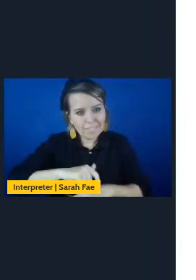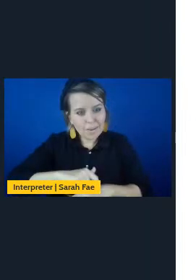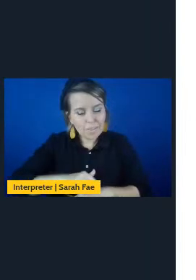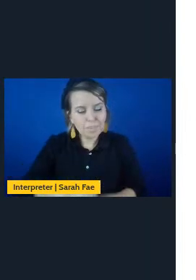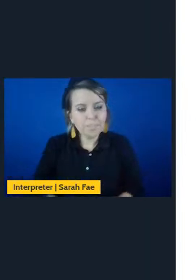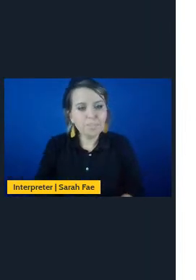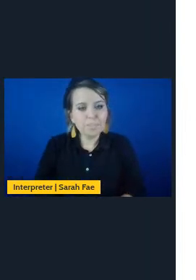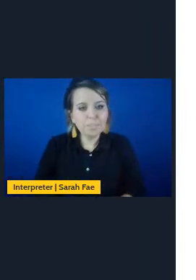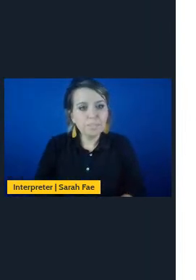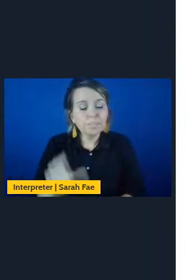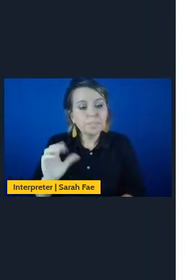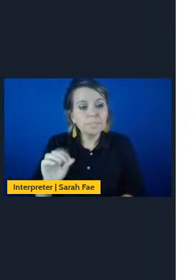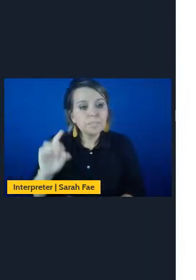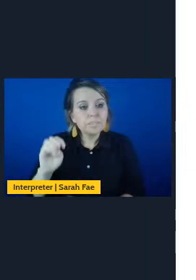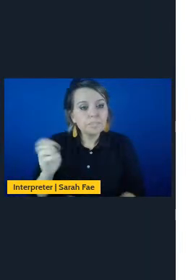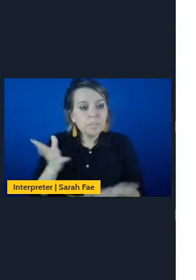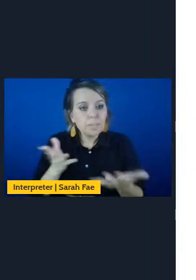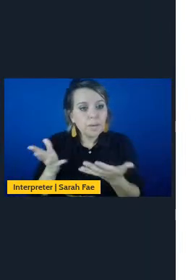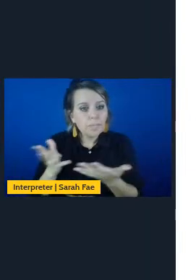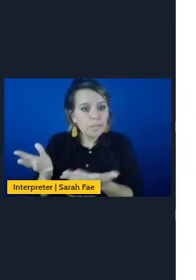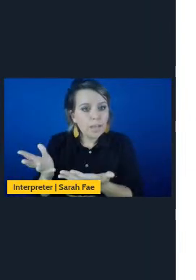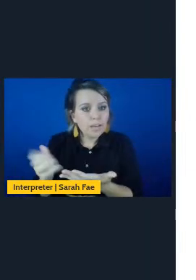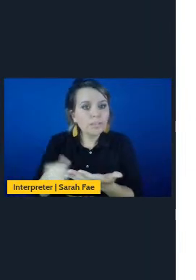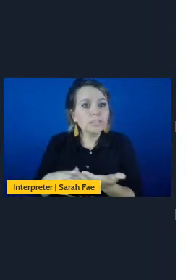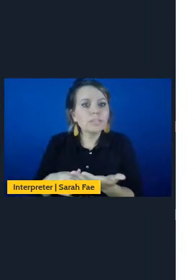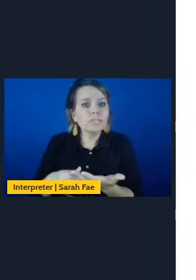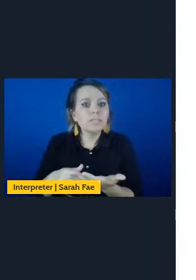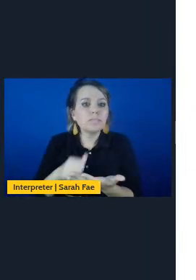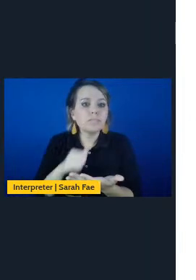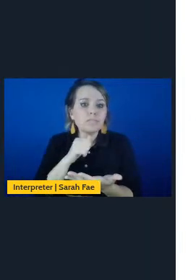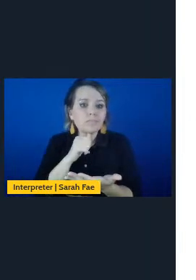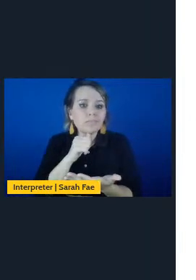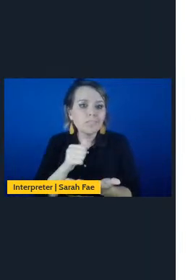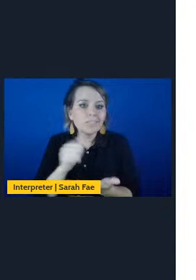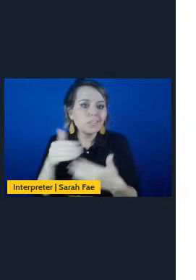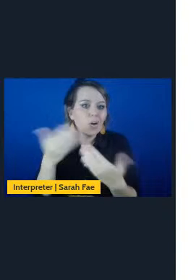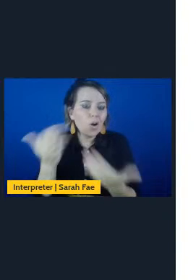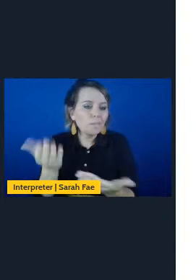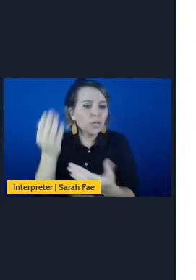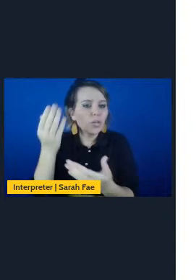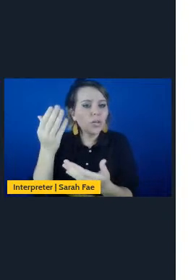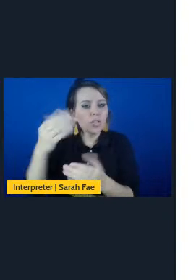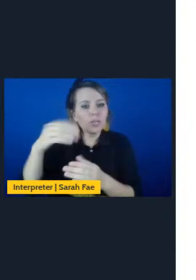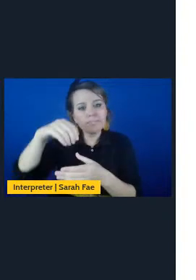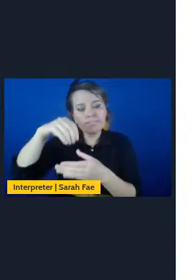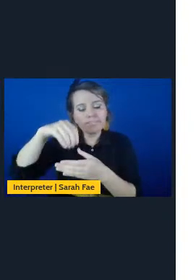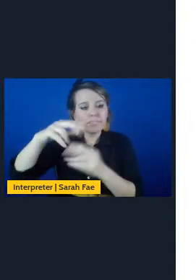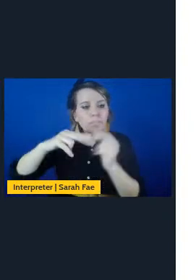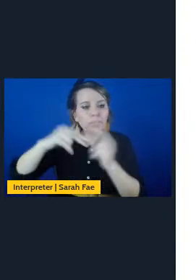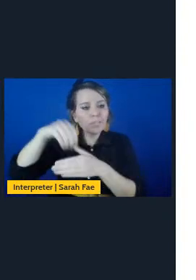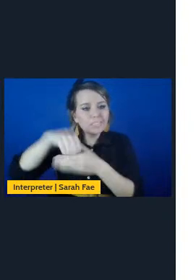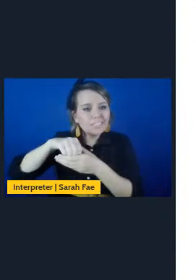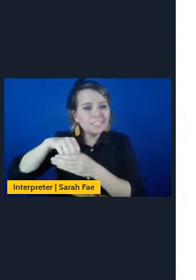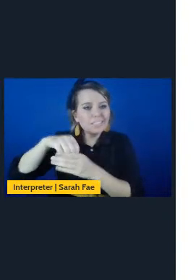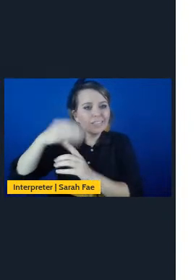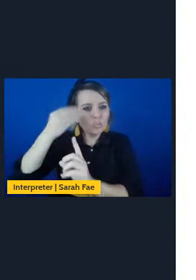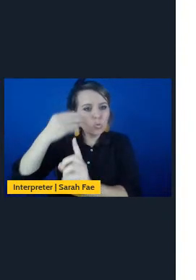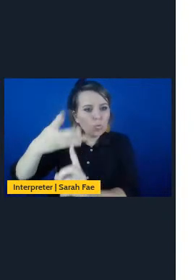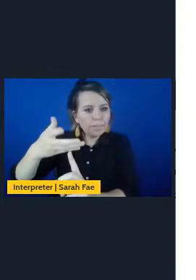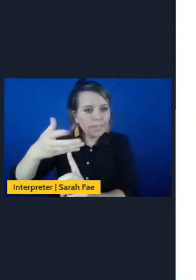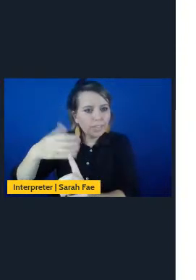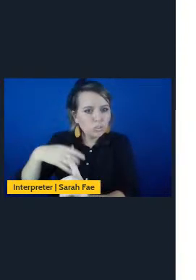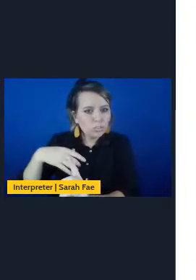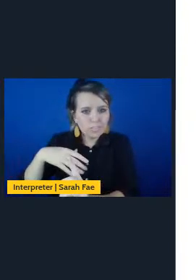does not offer built-in notifications for the commit build status, for example. So you know